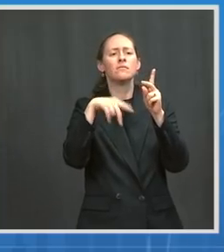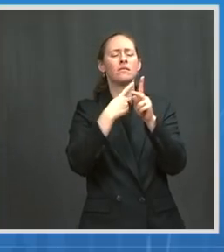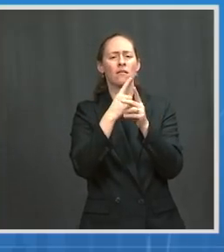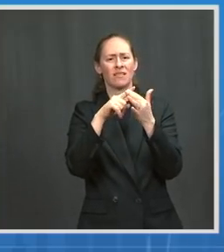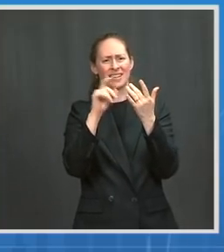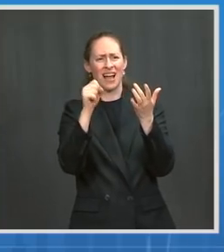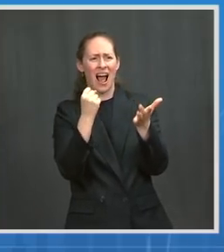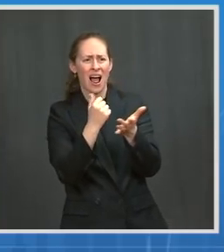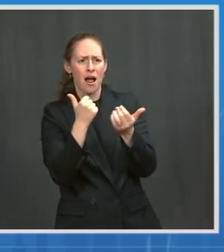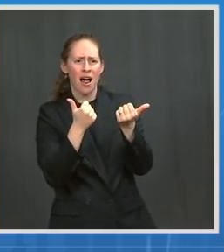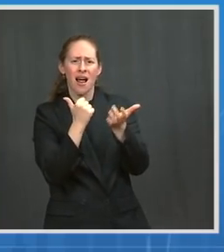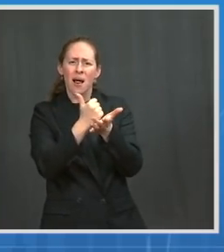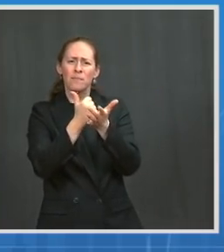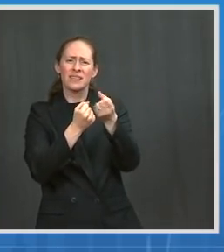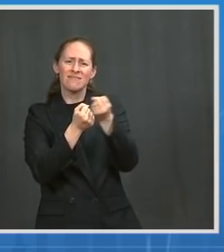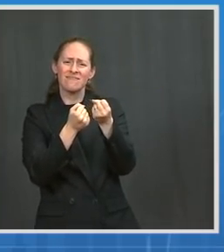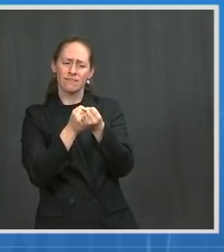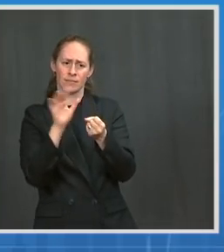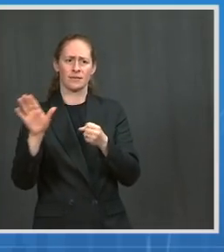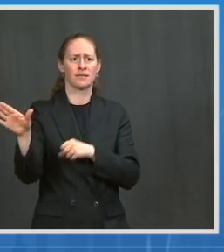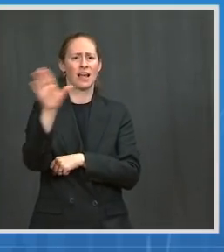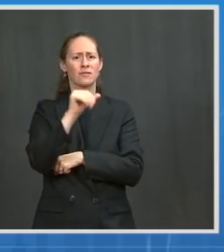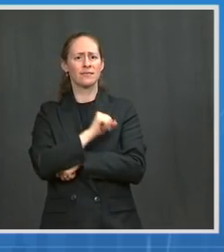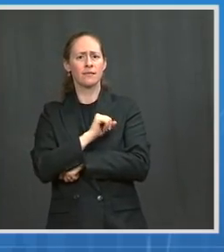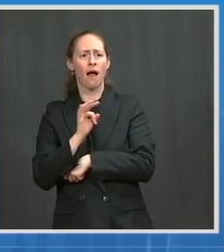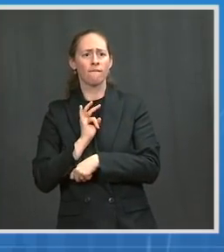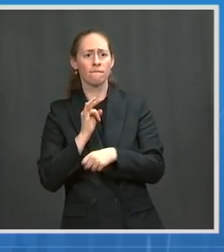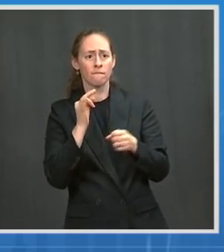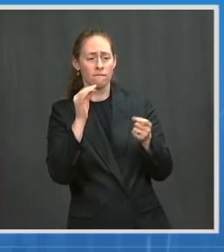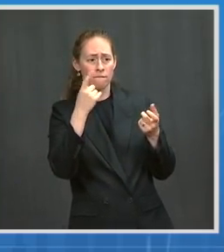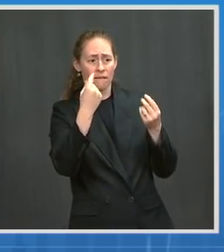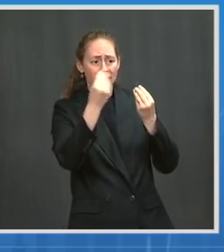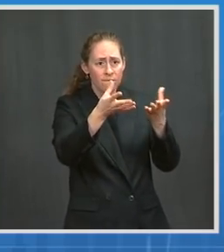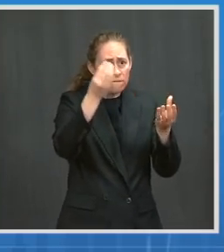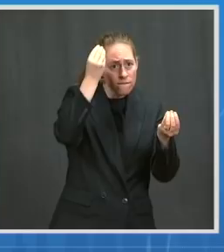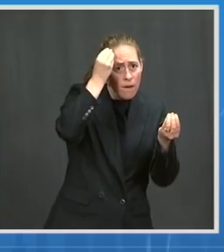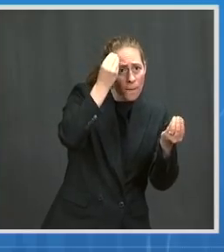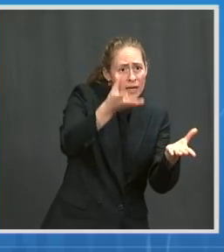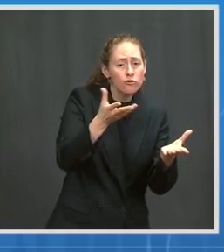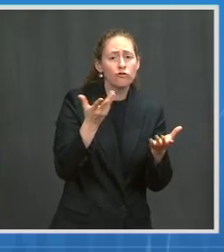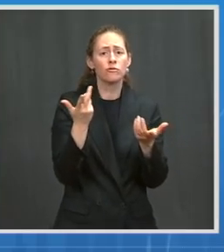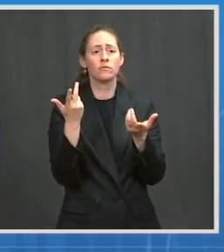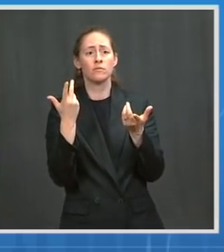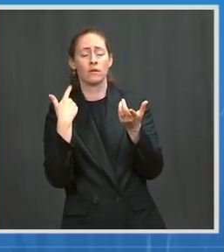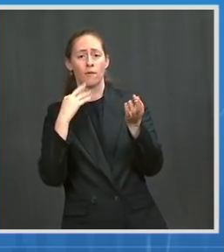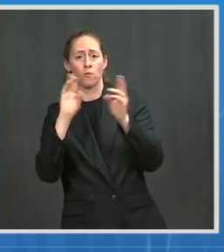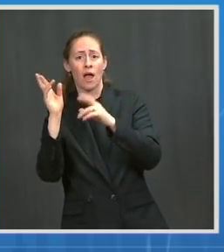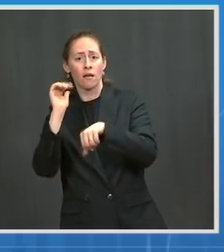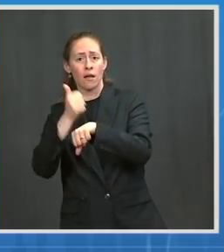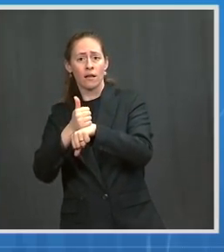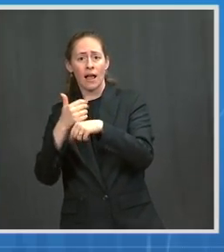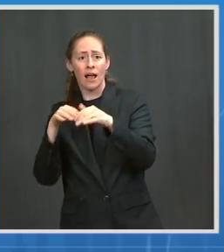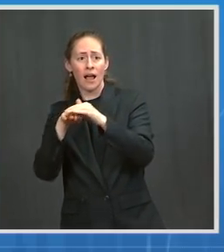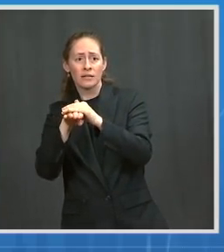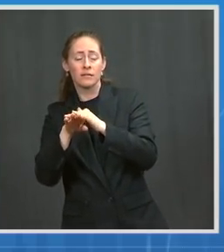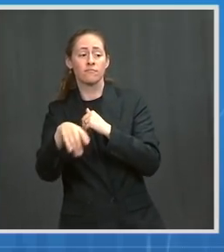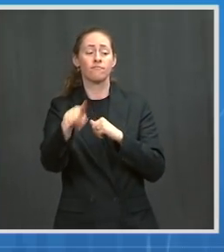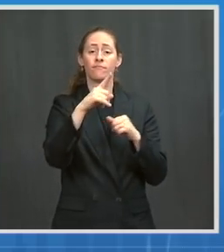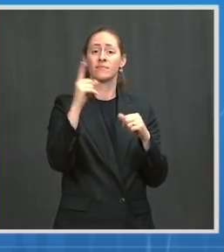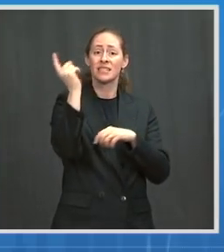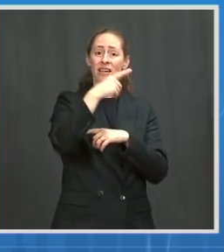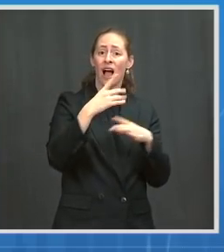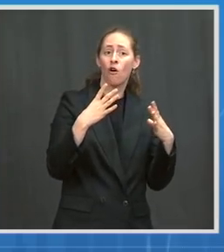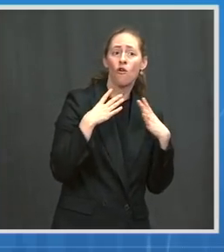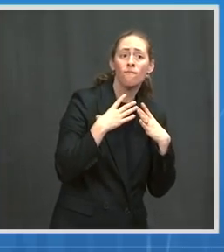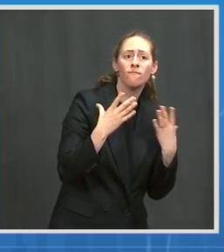get vaccinated, whether that's providing them with information, whether that's setting up access to the vaccine on site. So we're going to continue to work with employers